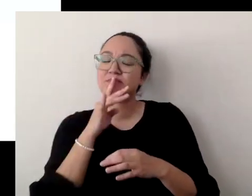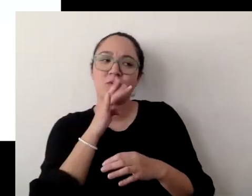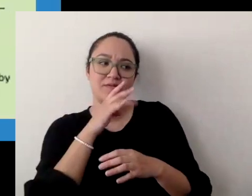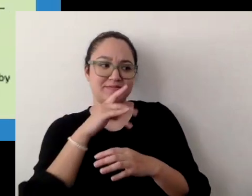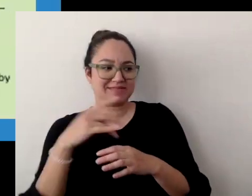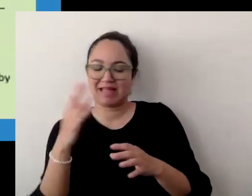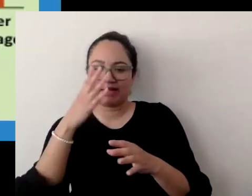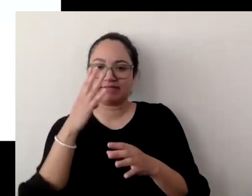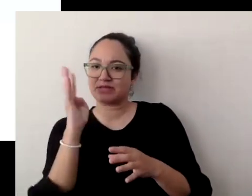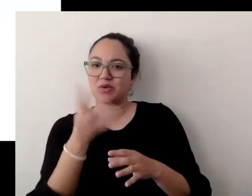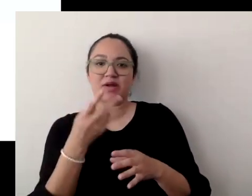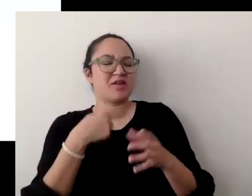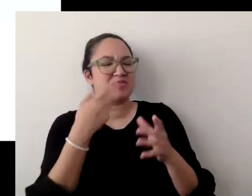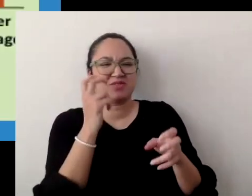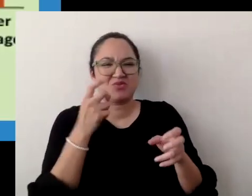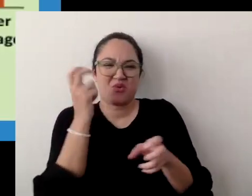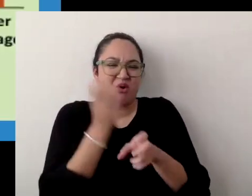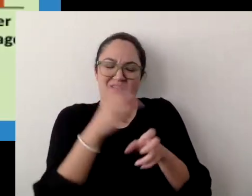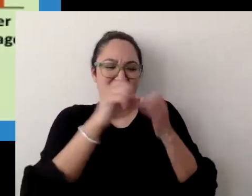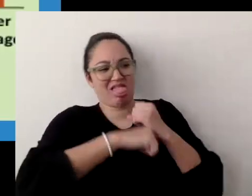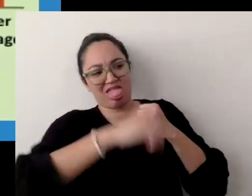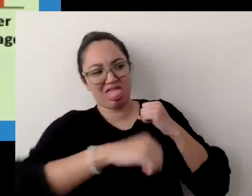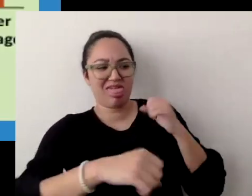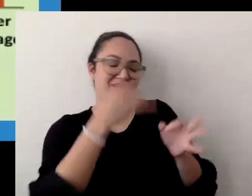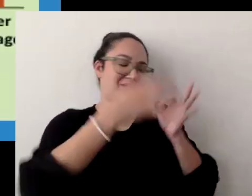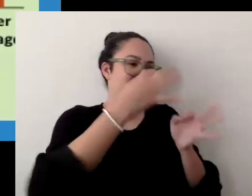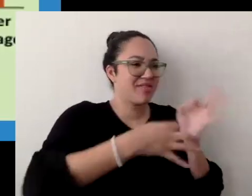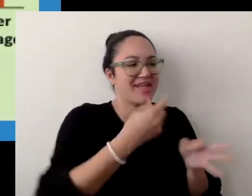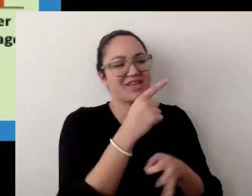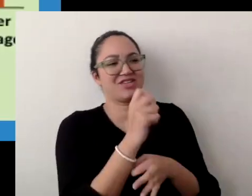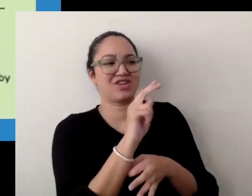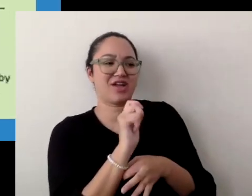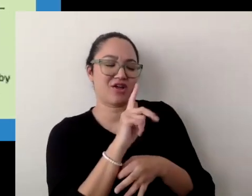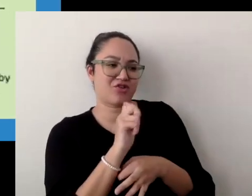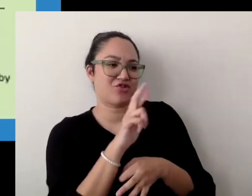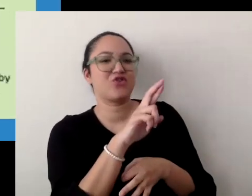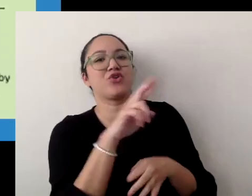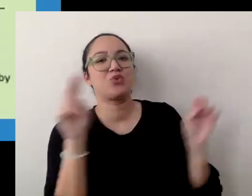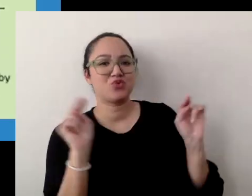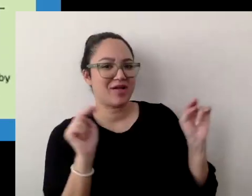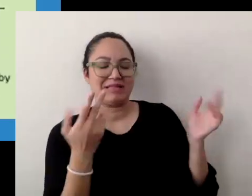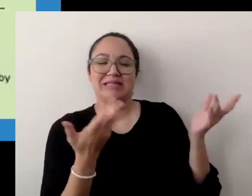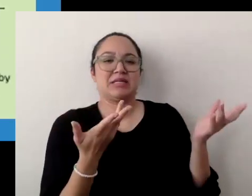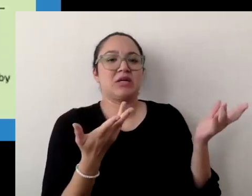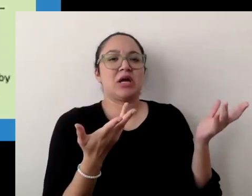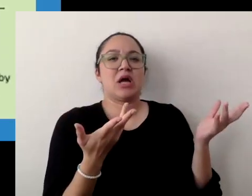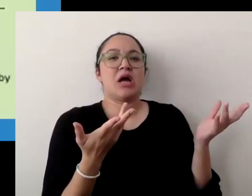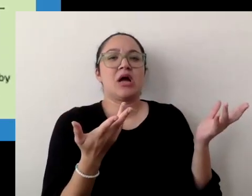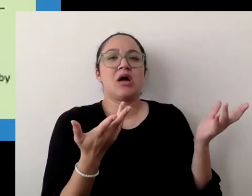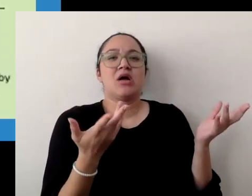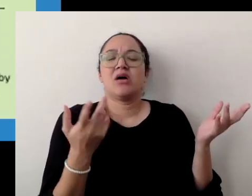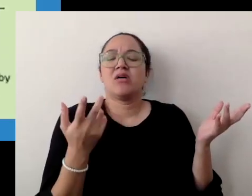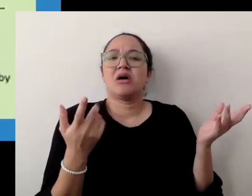because I would take too long to explain the concept of gender neutrality to her. What else Mm-hmm. I